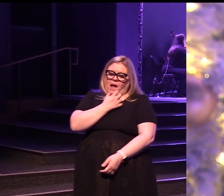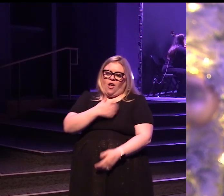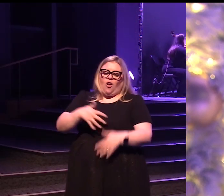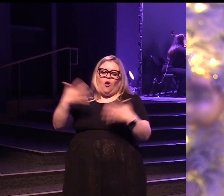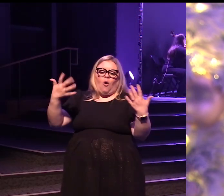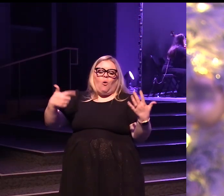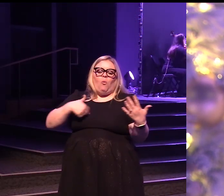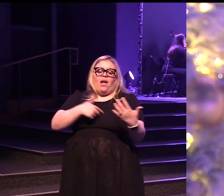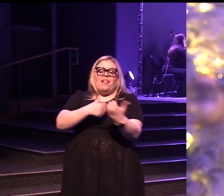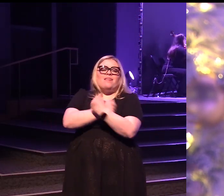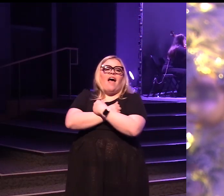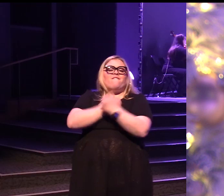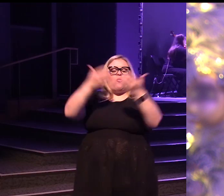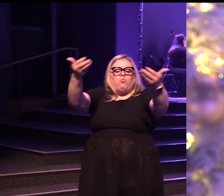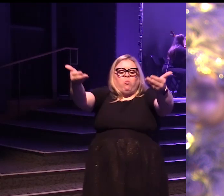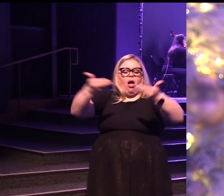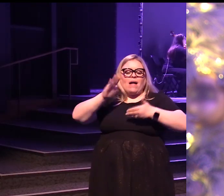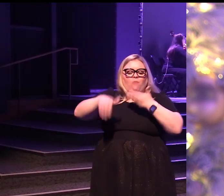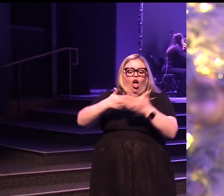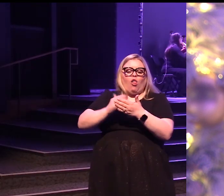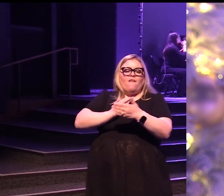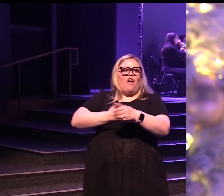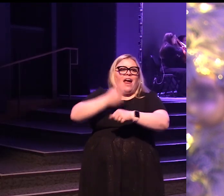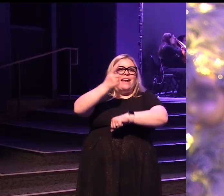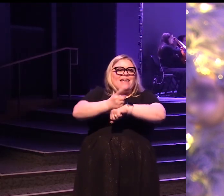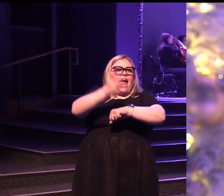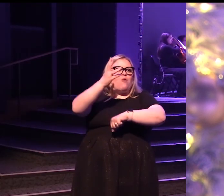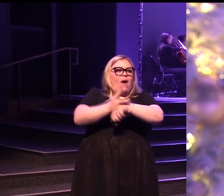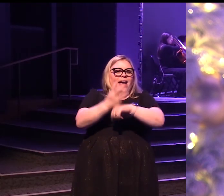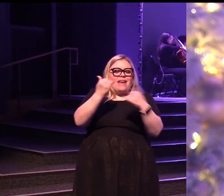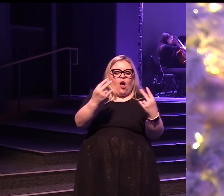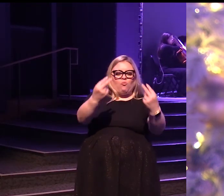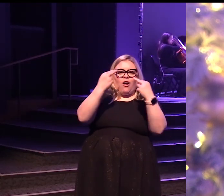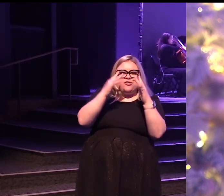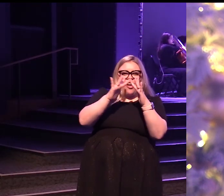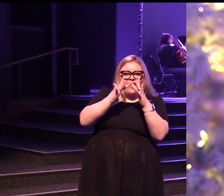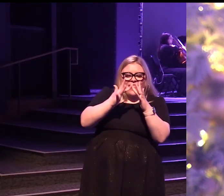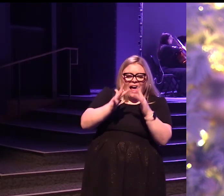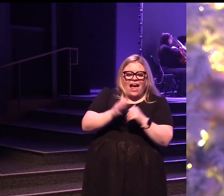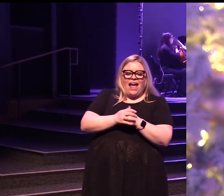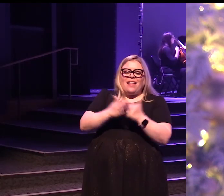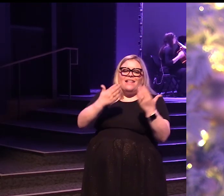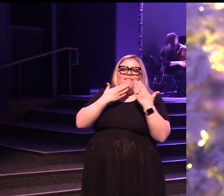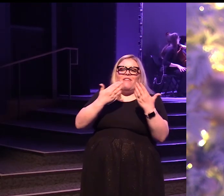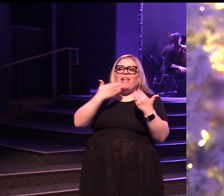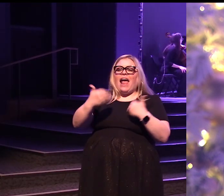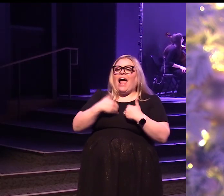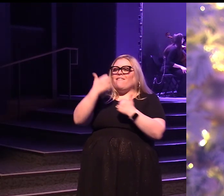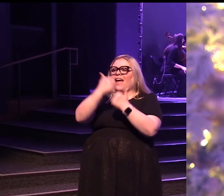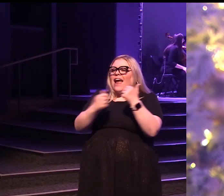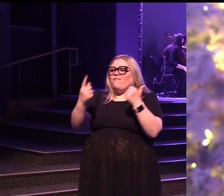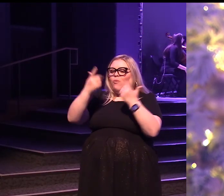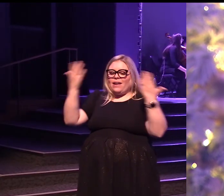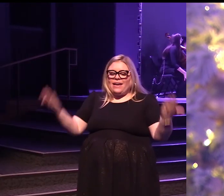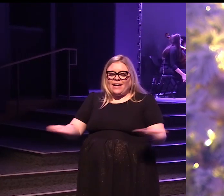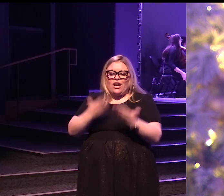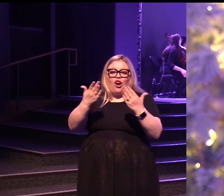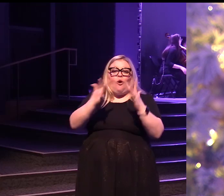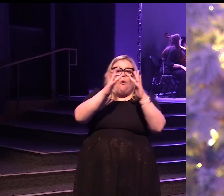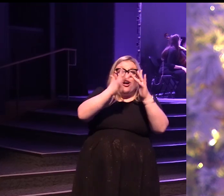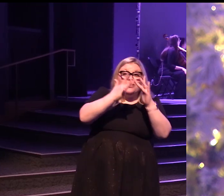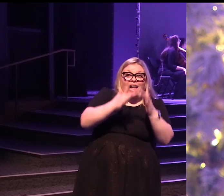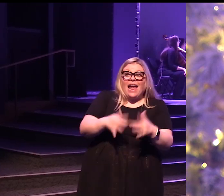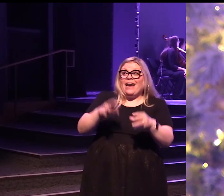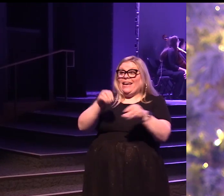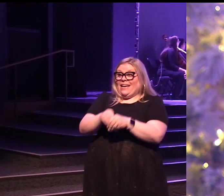We would love to welcome all of our Gateway campuses that are joining us. So grateful to have everybody with us online, in